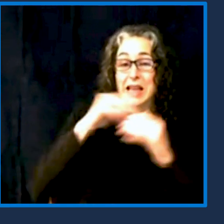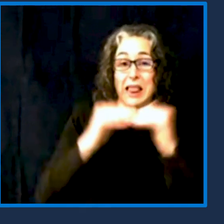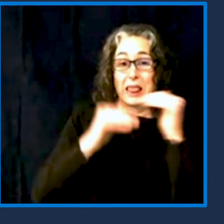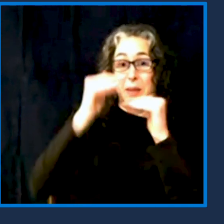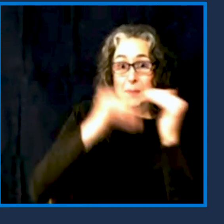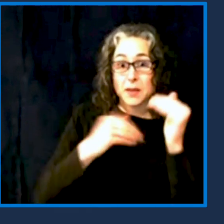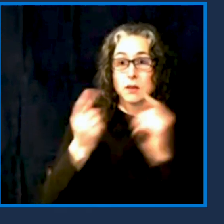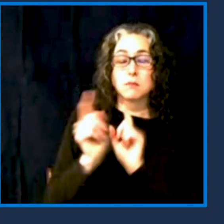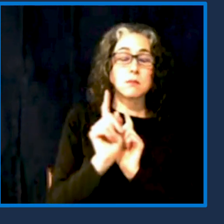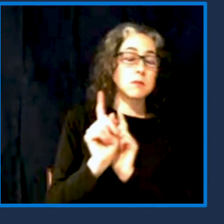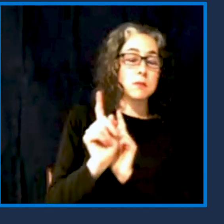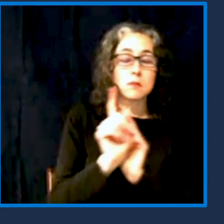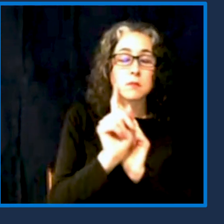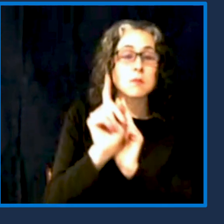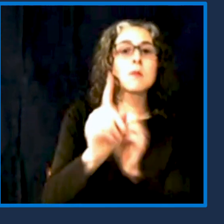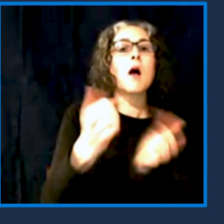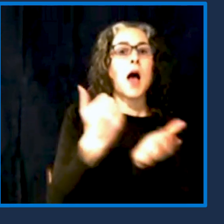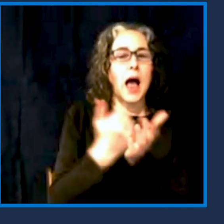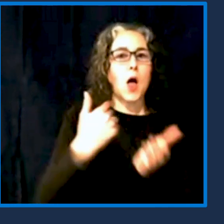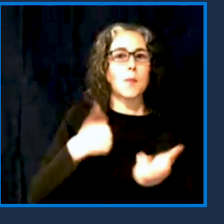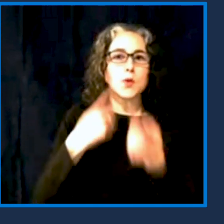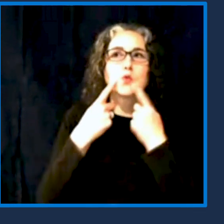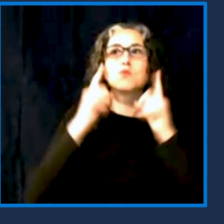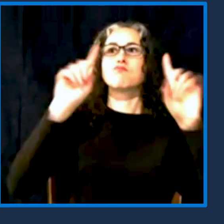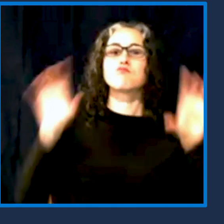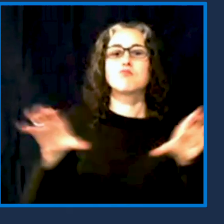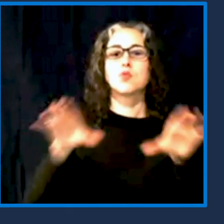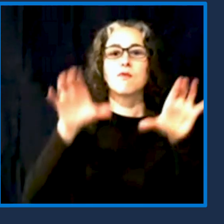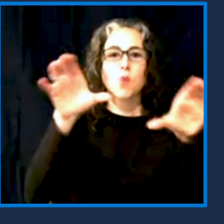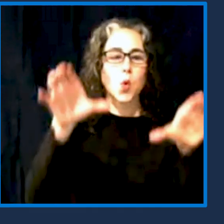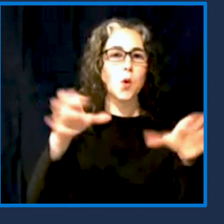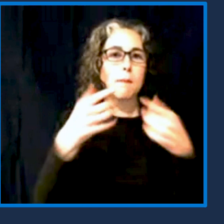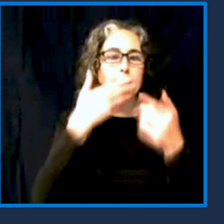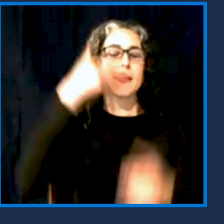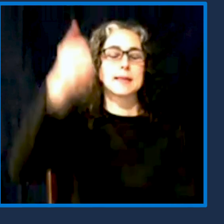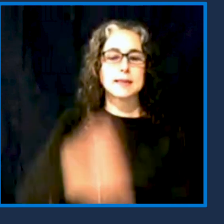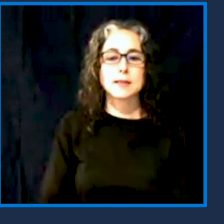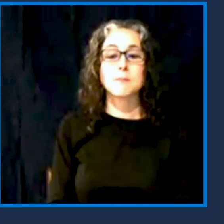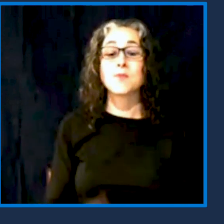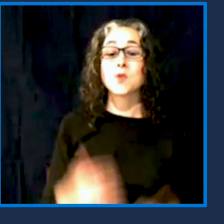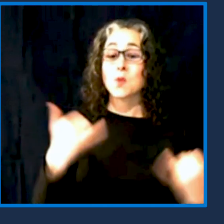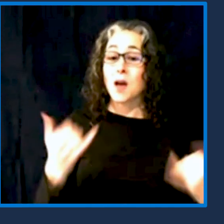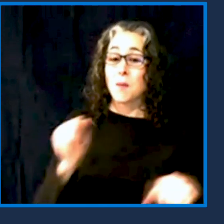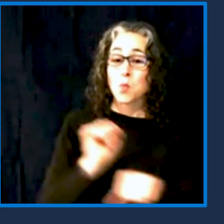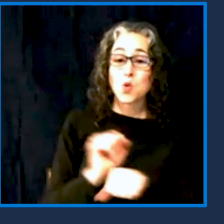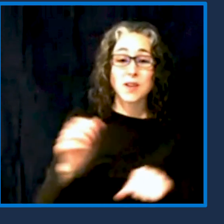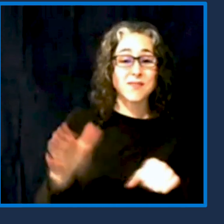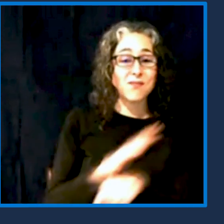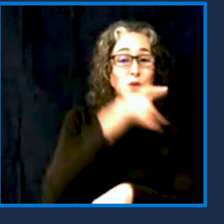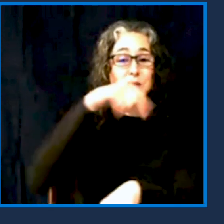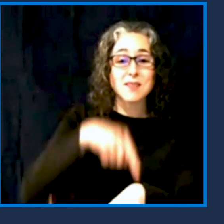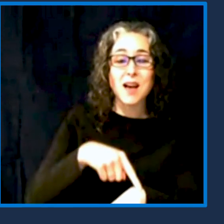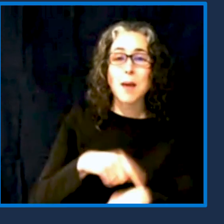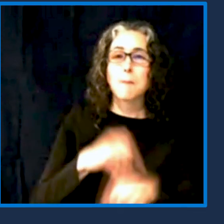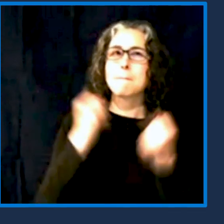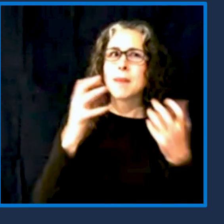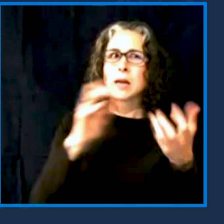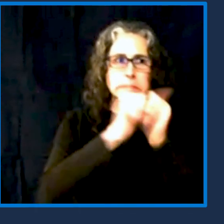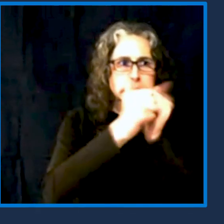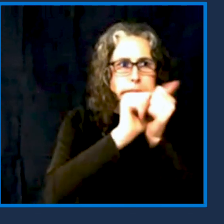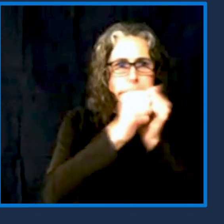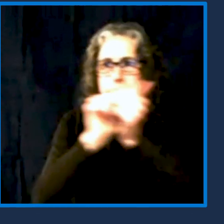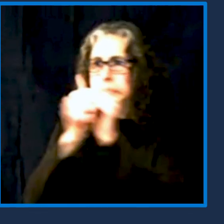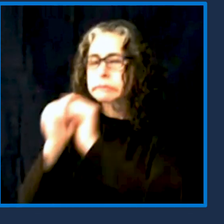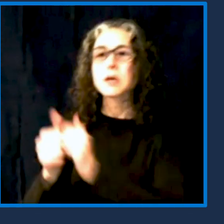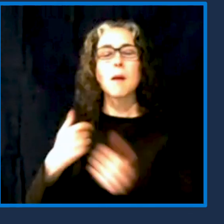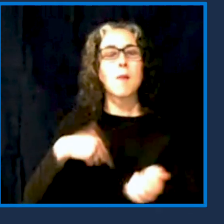at my best capabilities. So now I'm working full time. There are many competition in place, but every day we are learning new